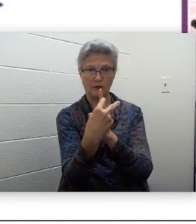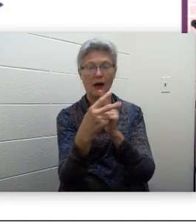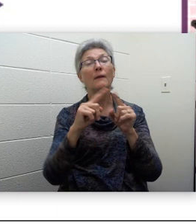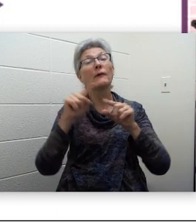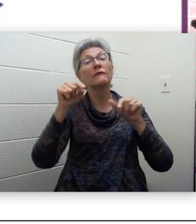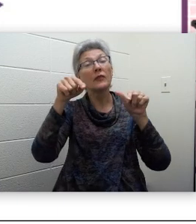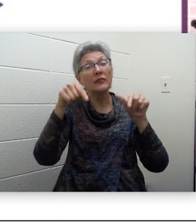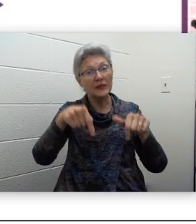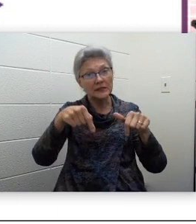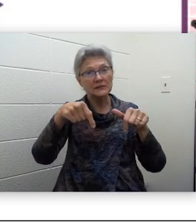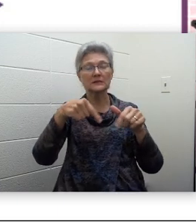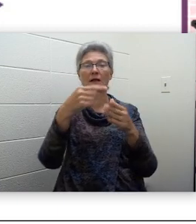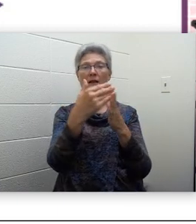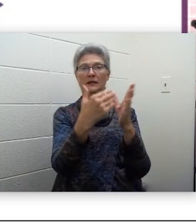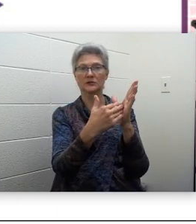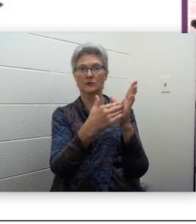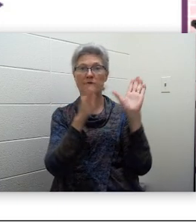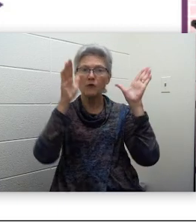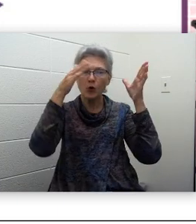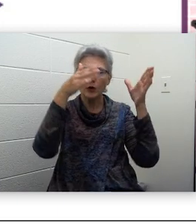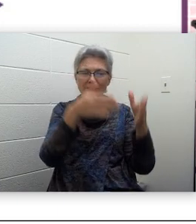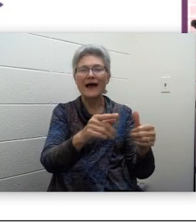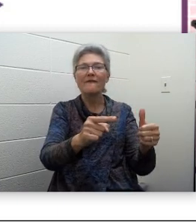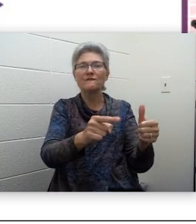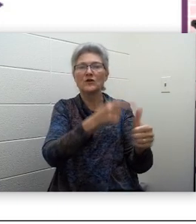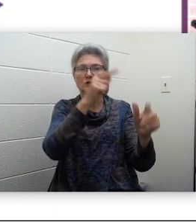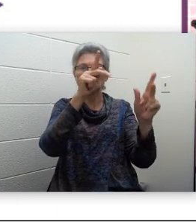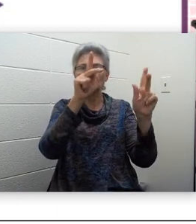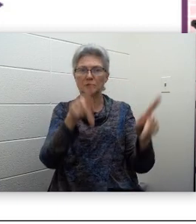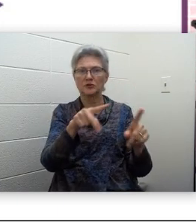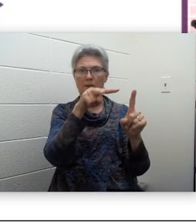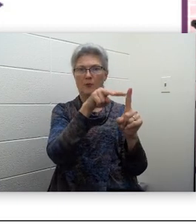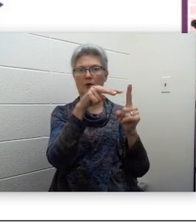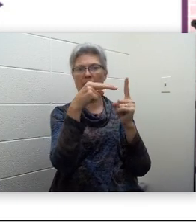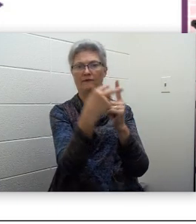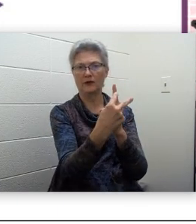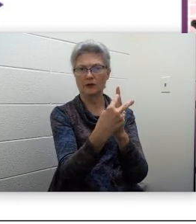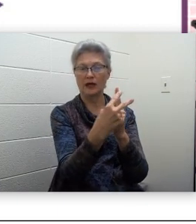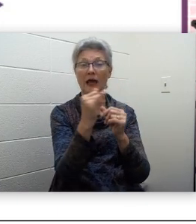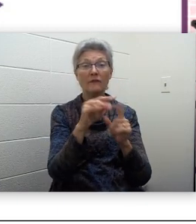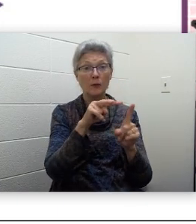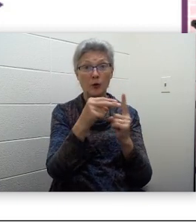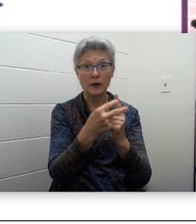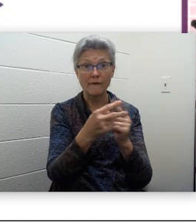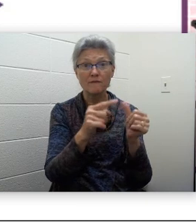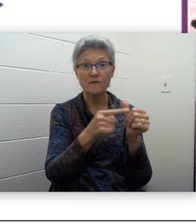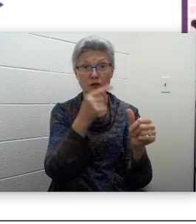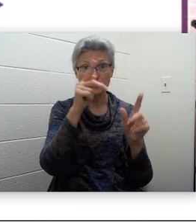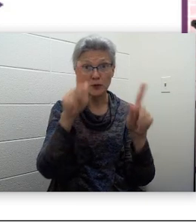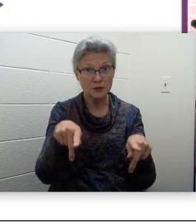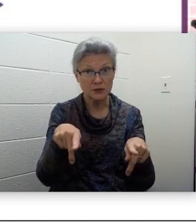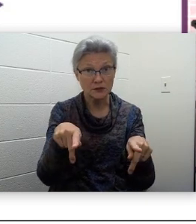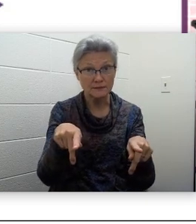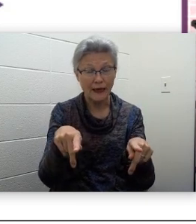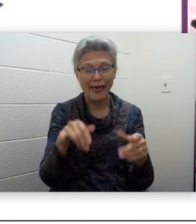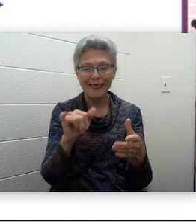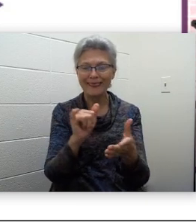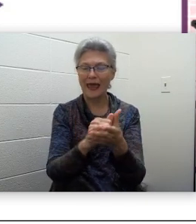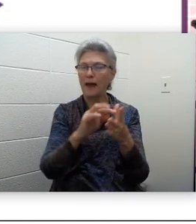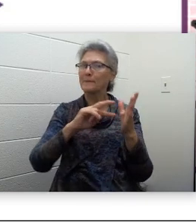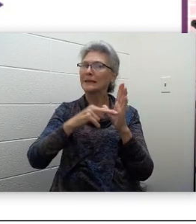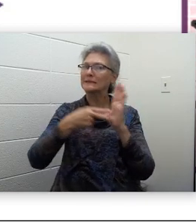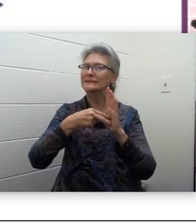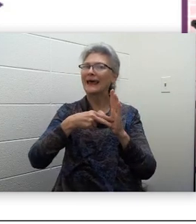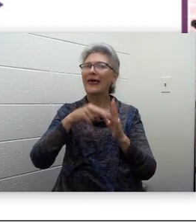to focus in on first person point of view. If the point of view is in first person, that normally means